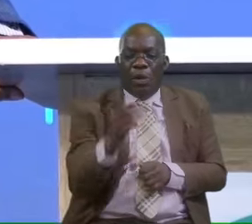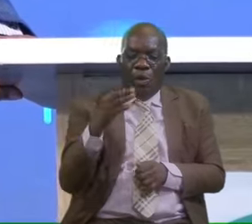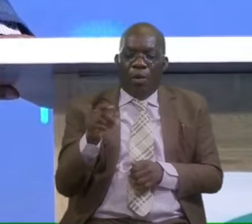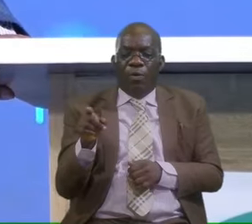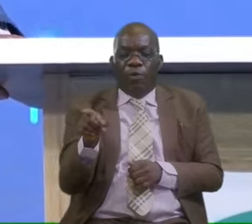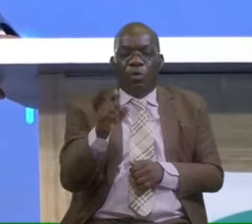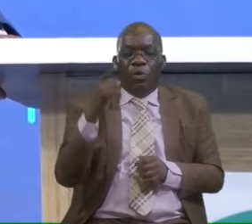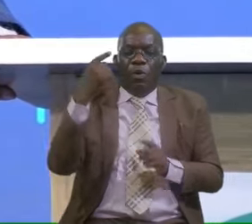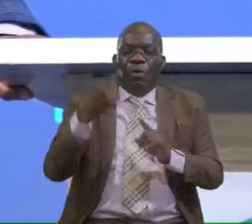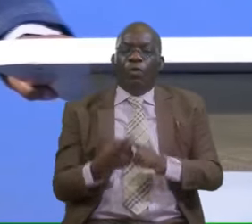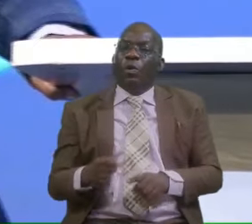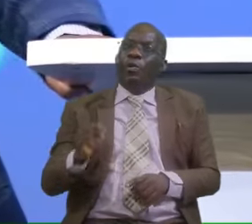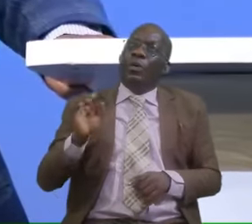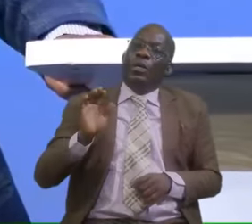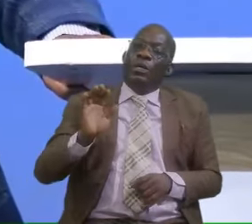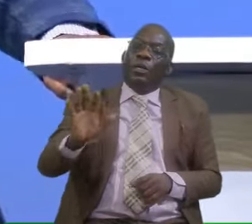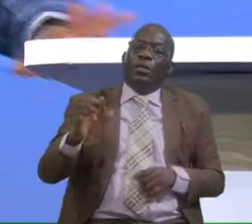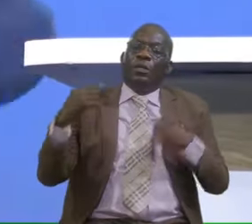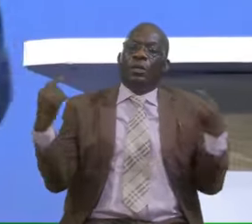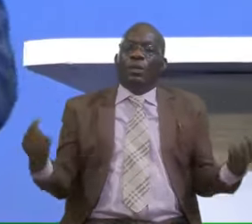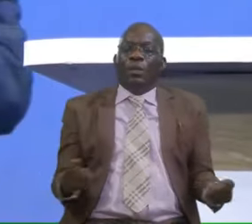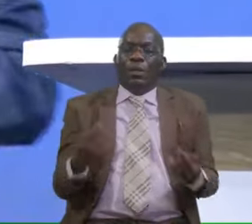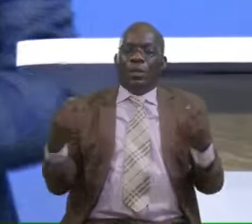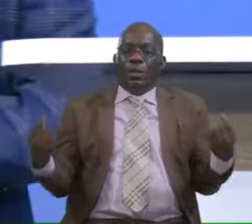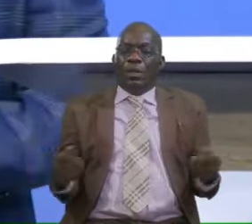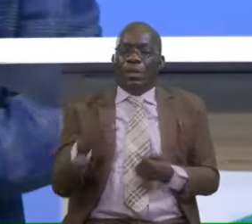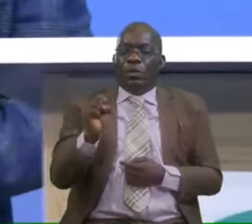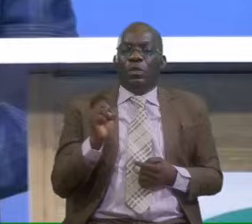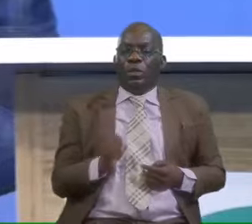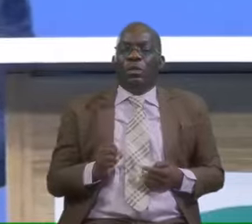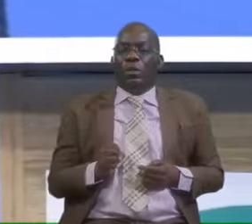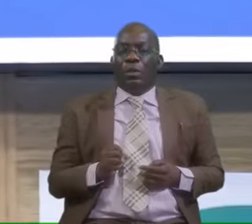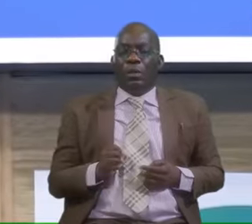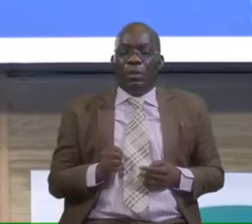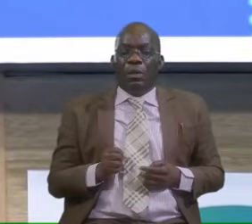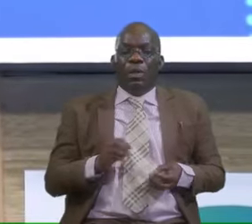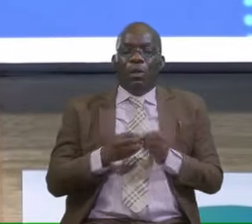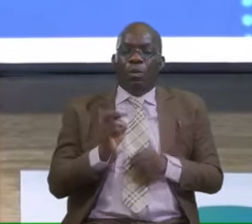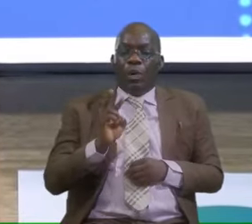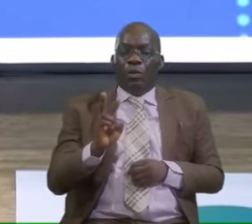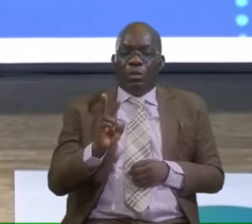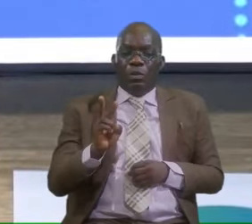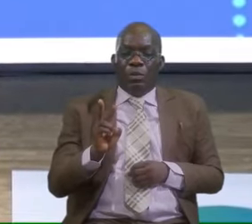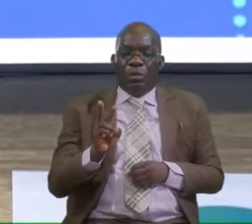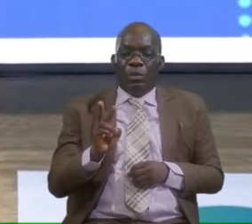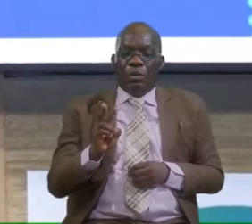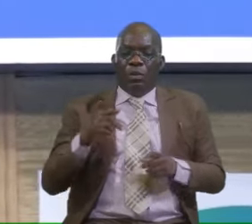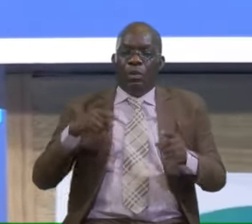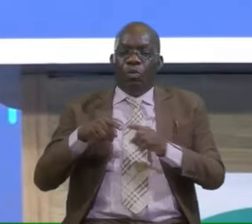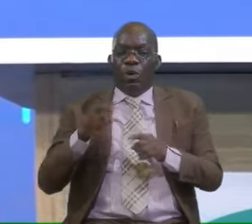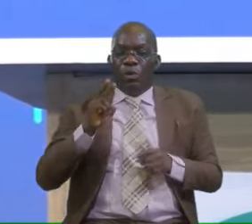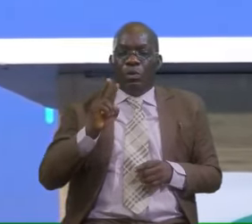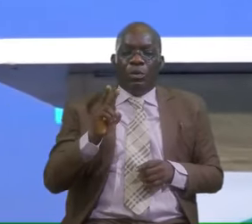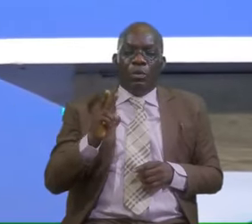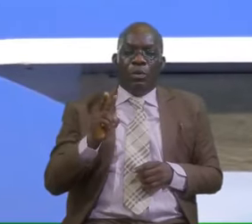from his iniquities. We're looking at number two here. Number two is the